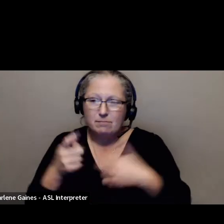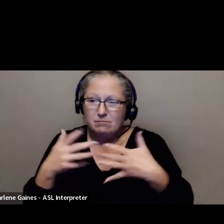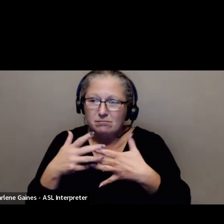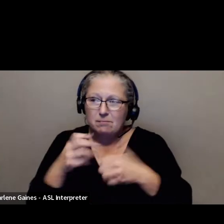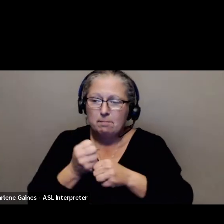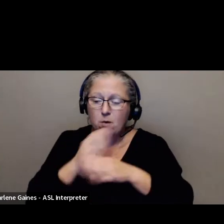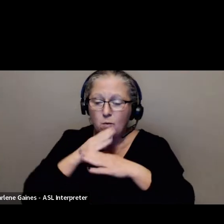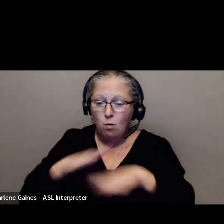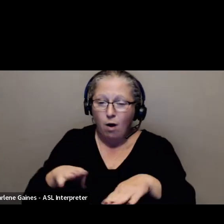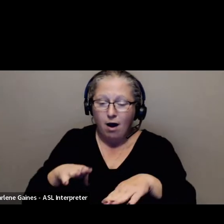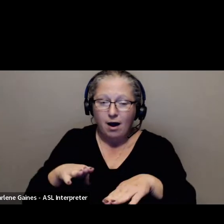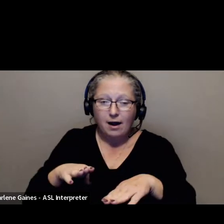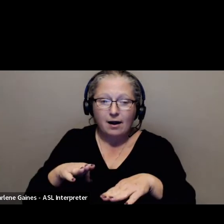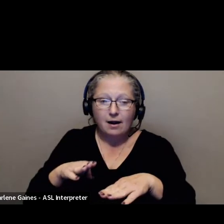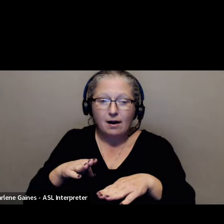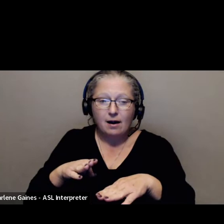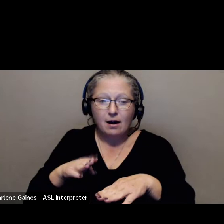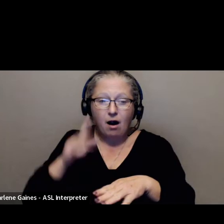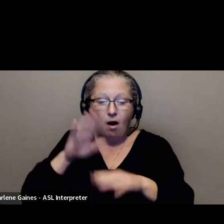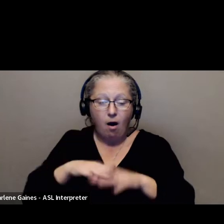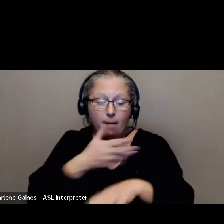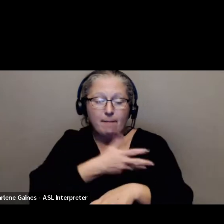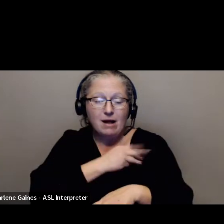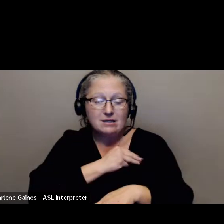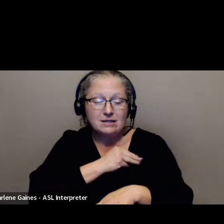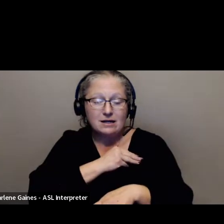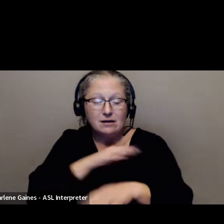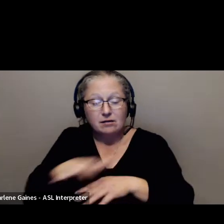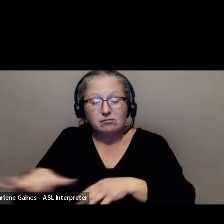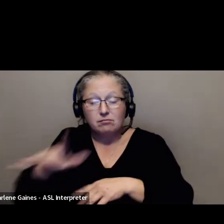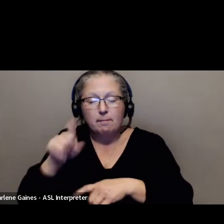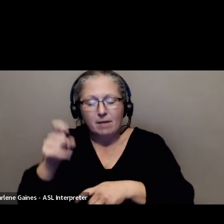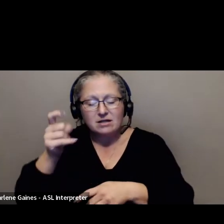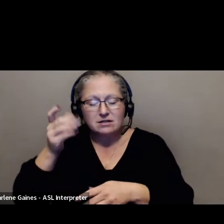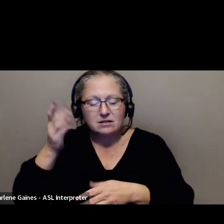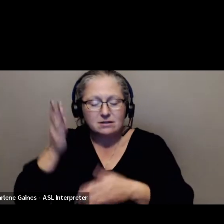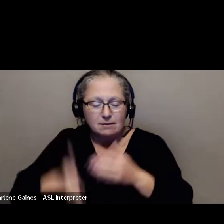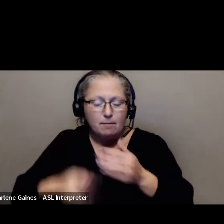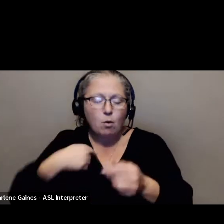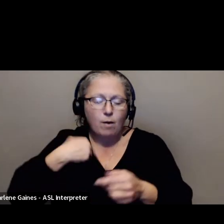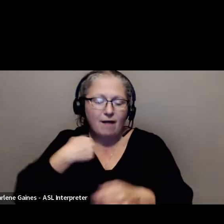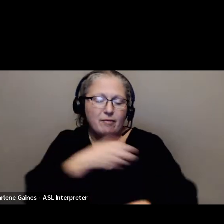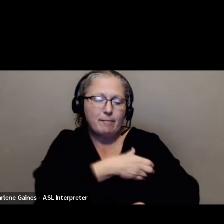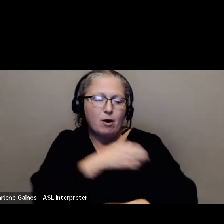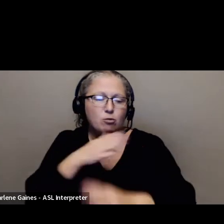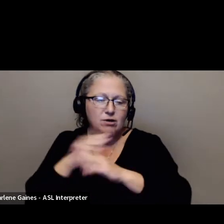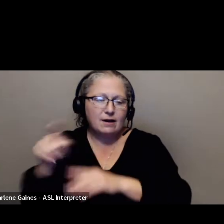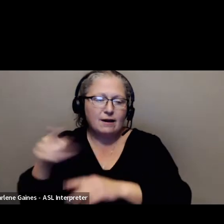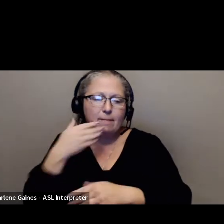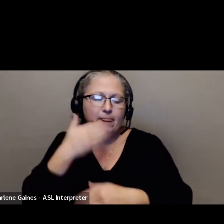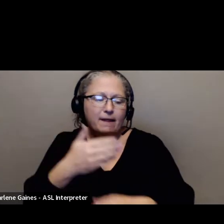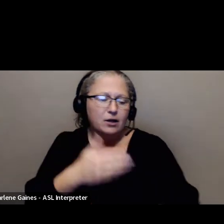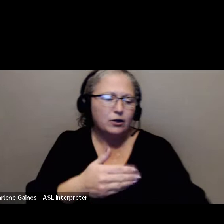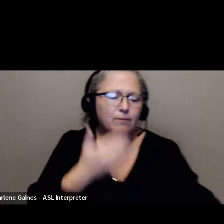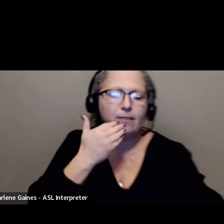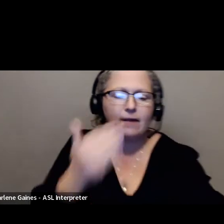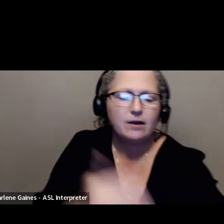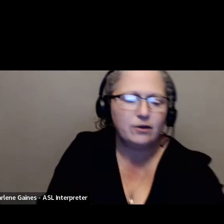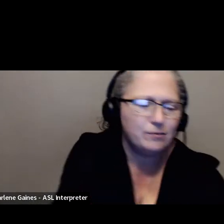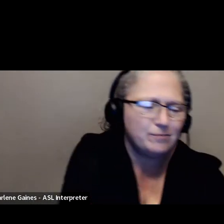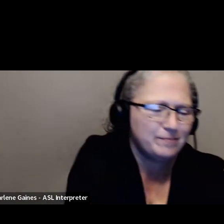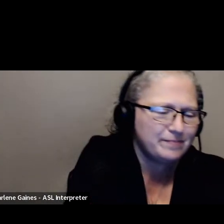silencing that's being rained upon our Palestinian neighbors needs to end. And we have the power to protect them. Thank you. Thank you.